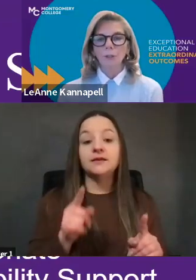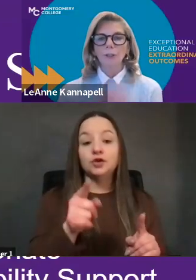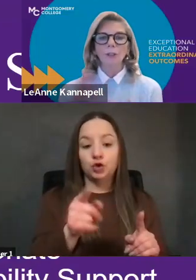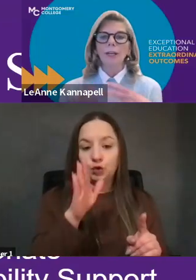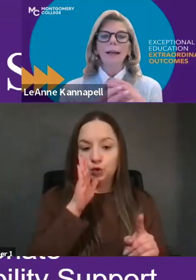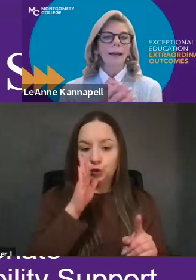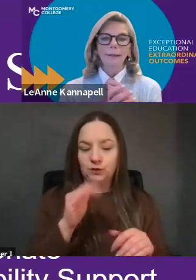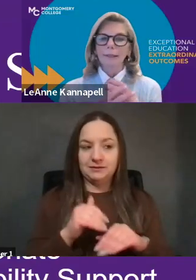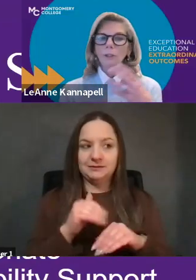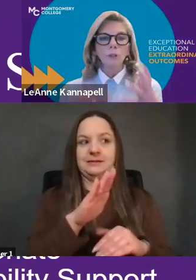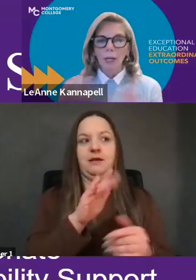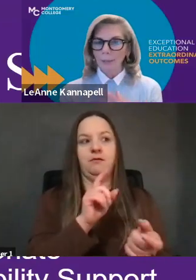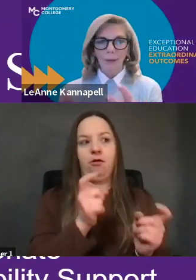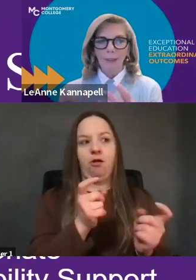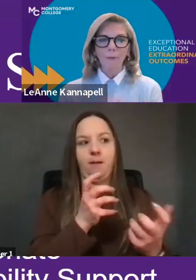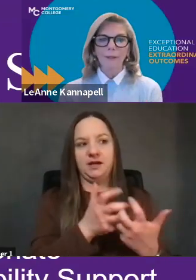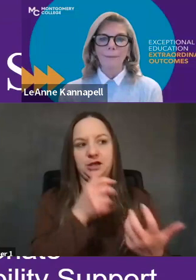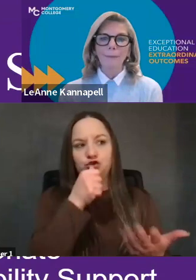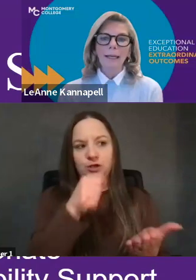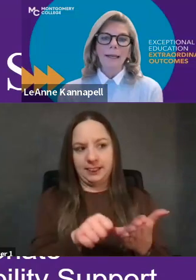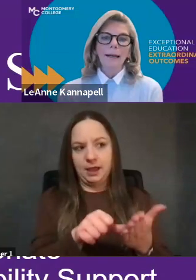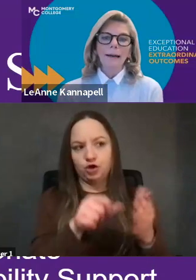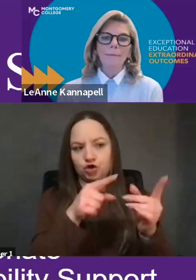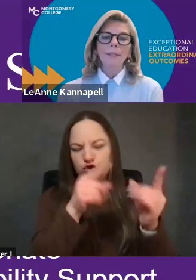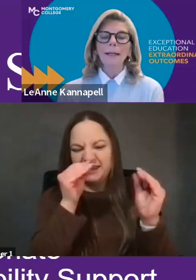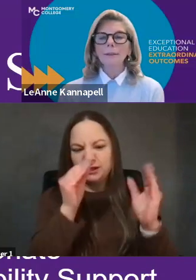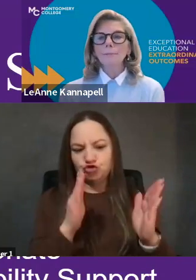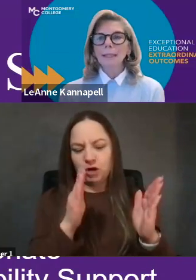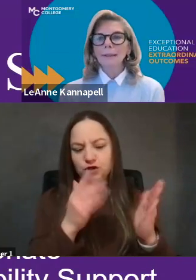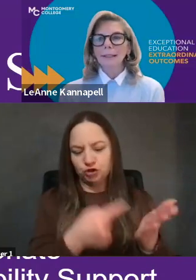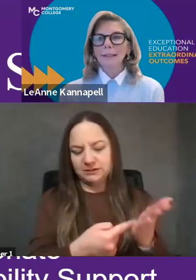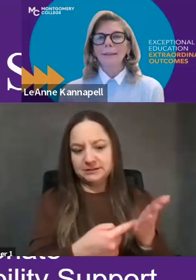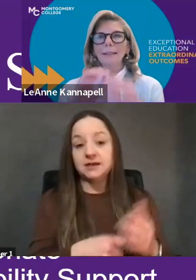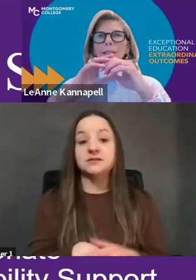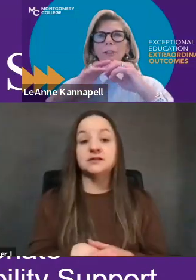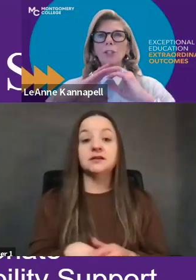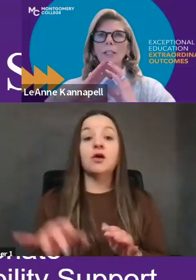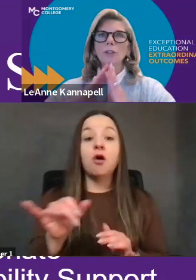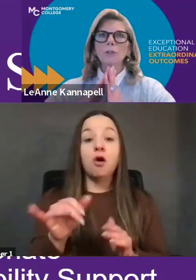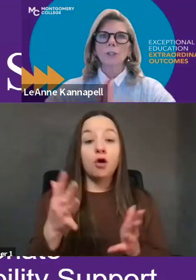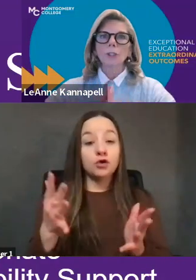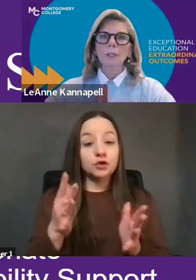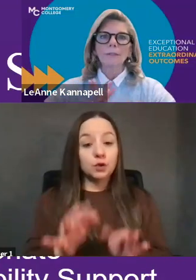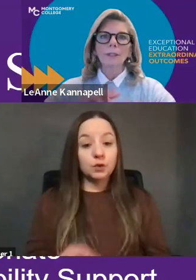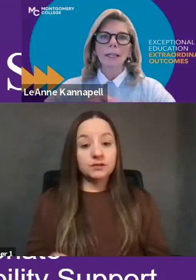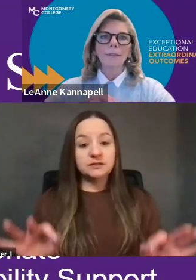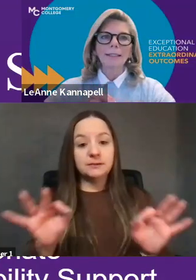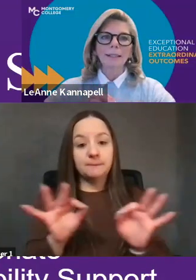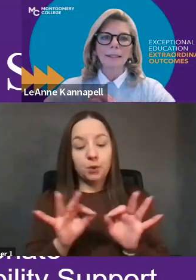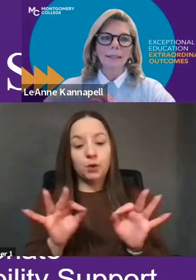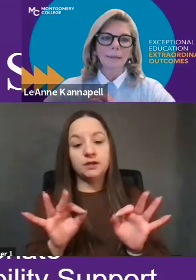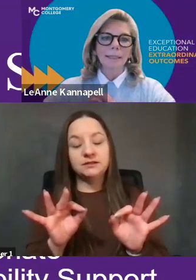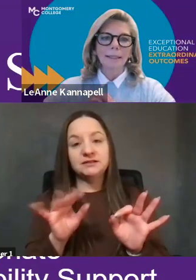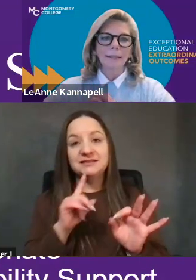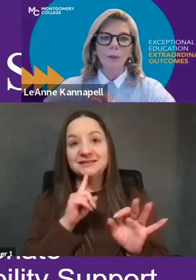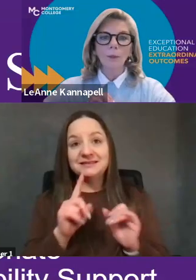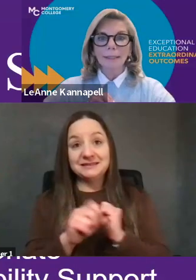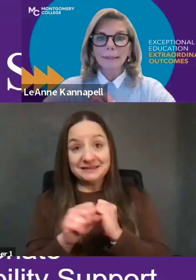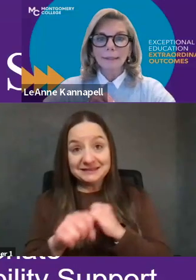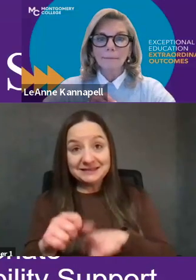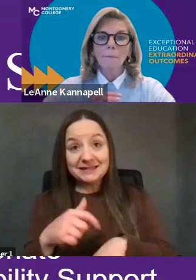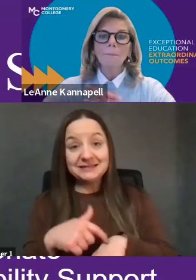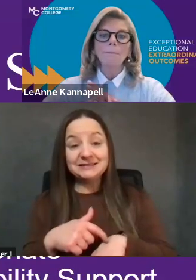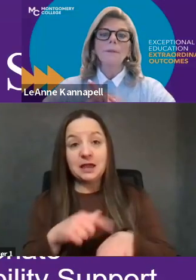with your instructor, and then you talk about it with them. The other big thing, I think the big change for students, if they have extended time on